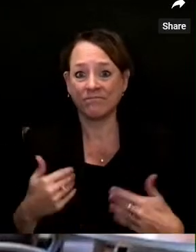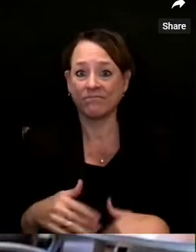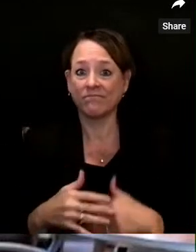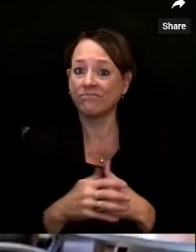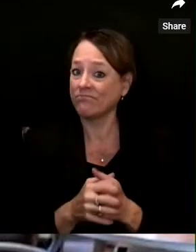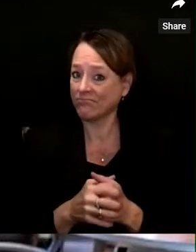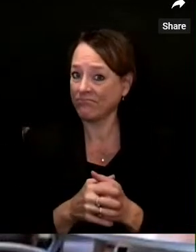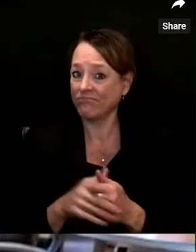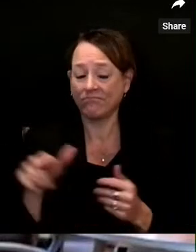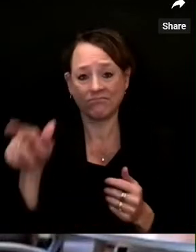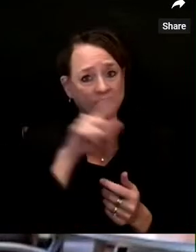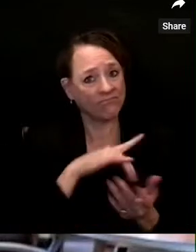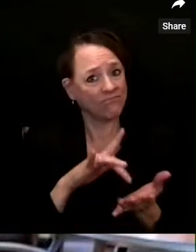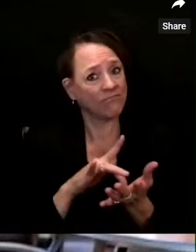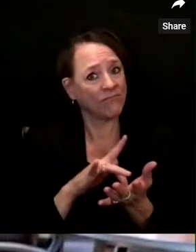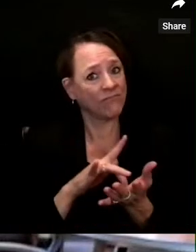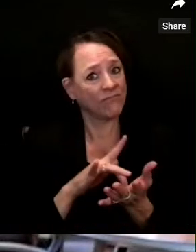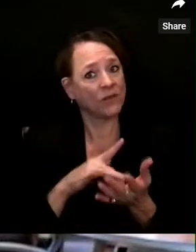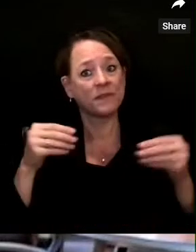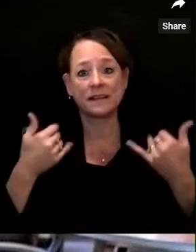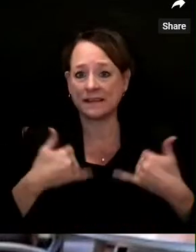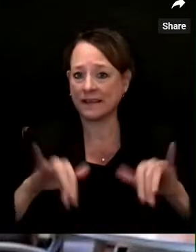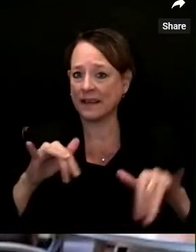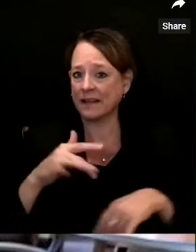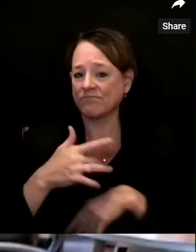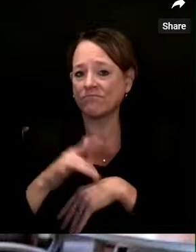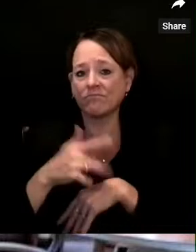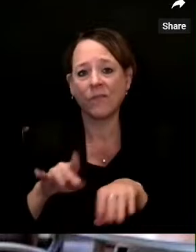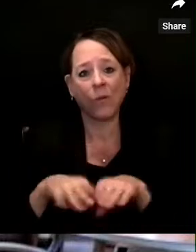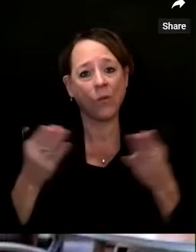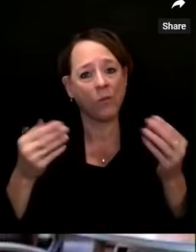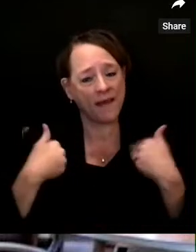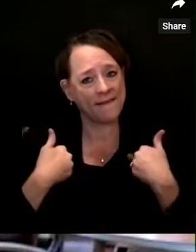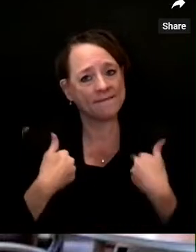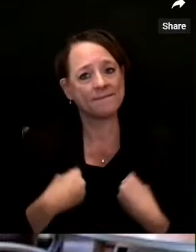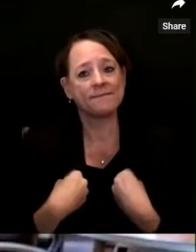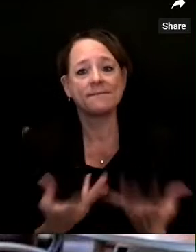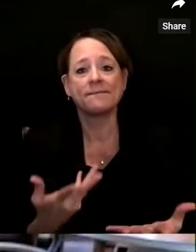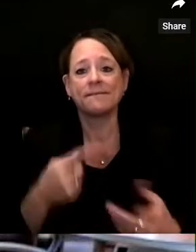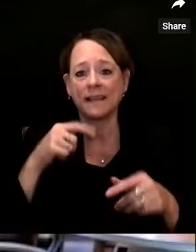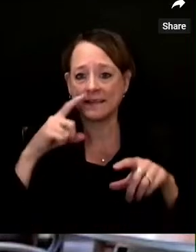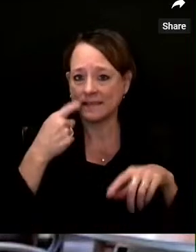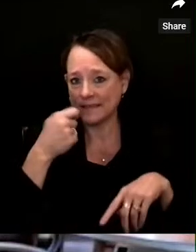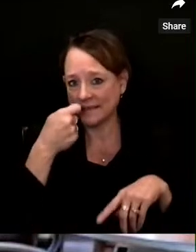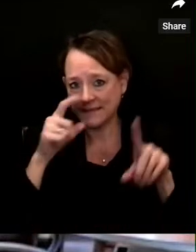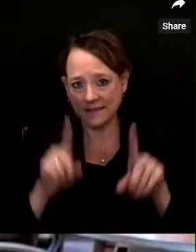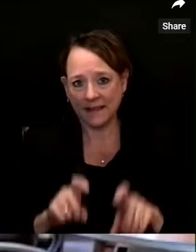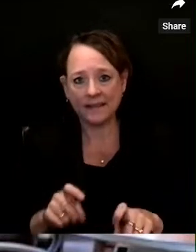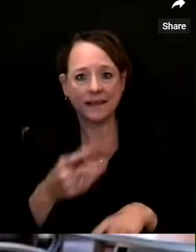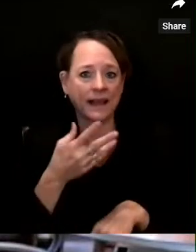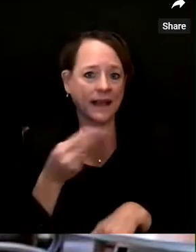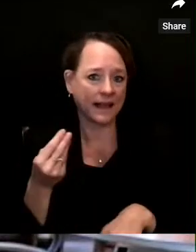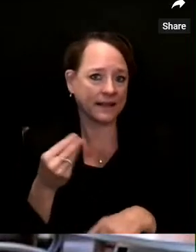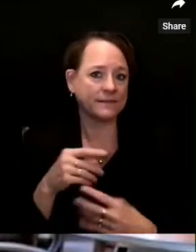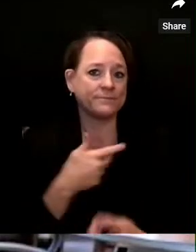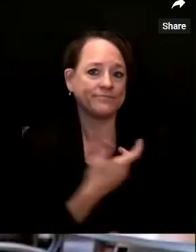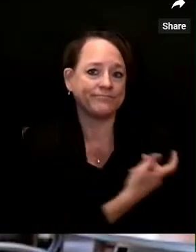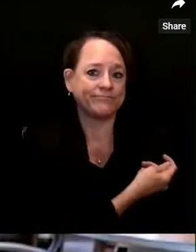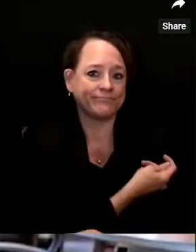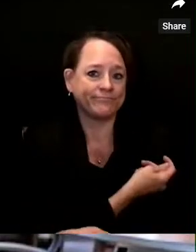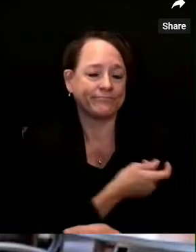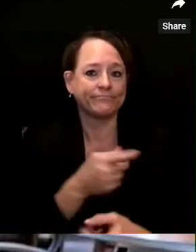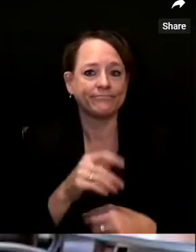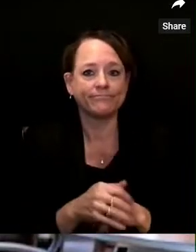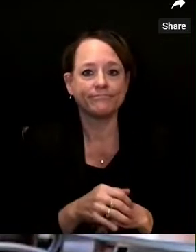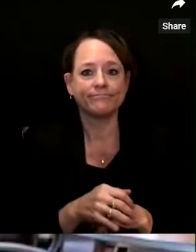and vaccination available at pharmacies. And, so start with our website, but if that doesn't meet